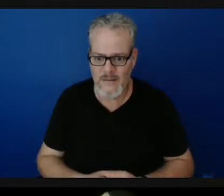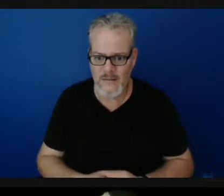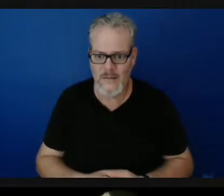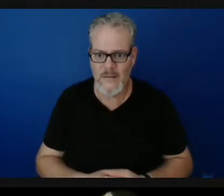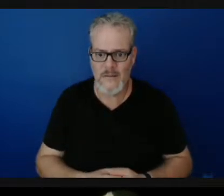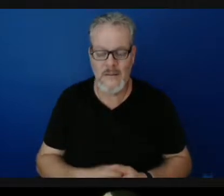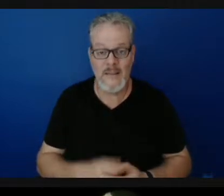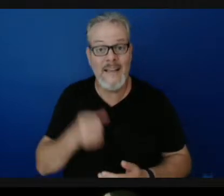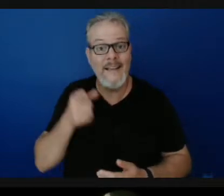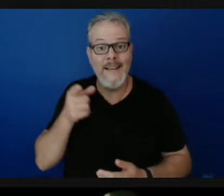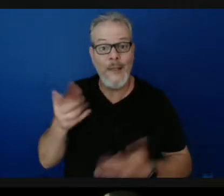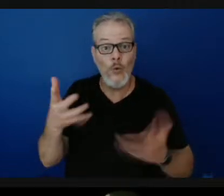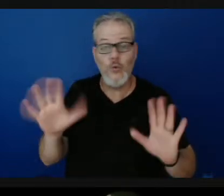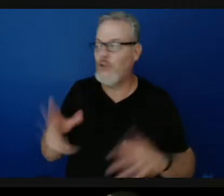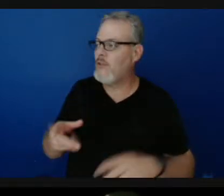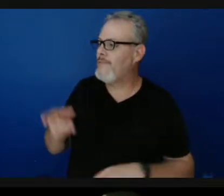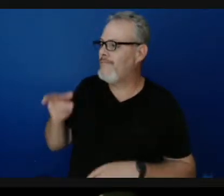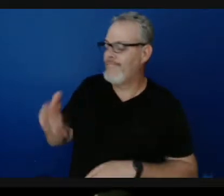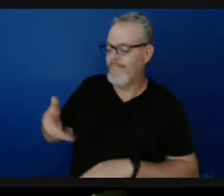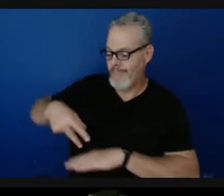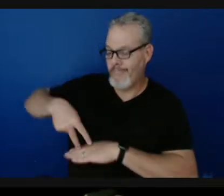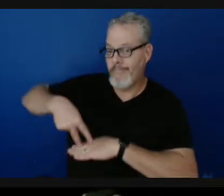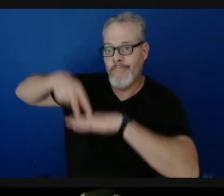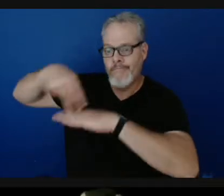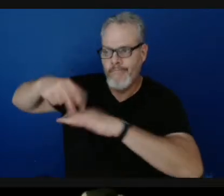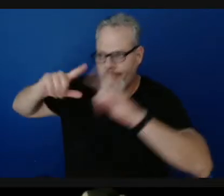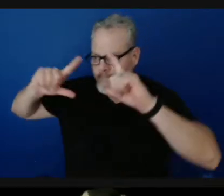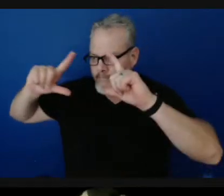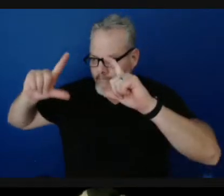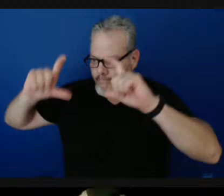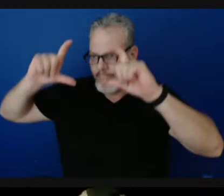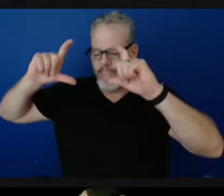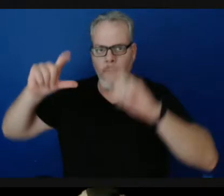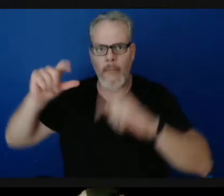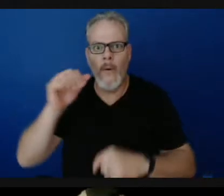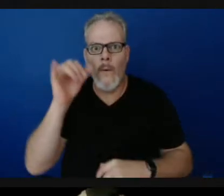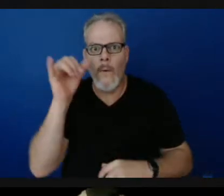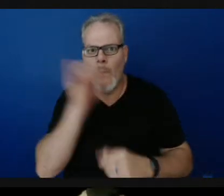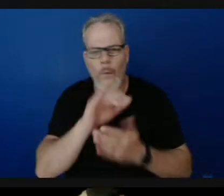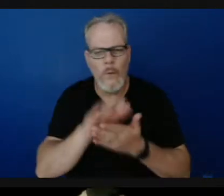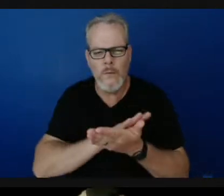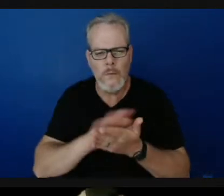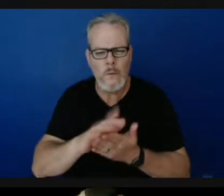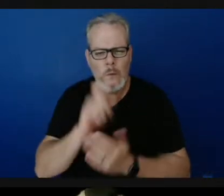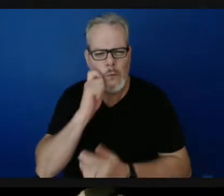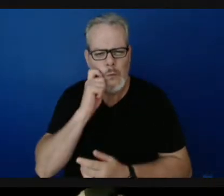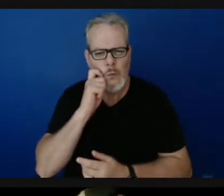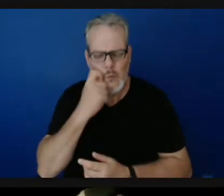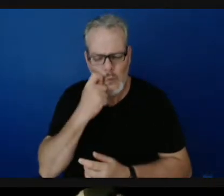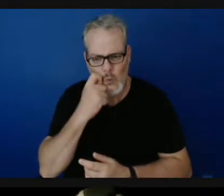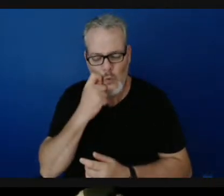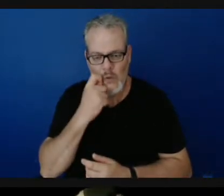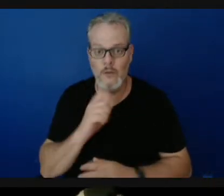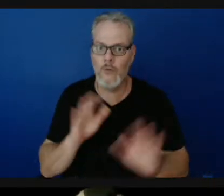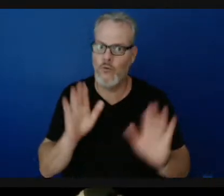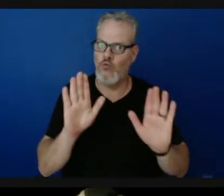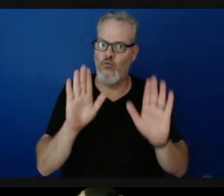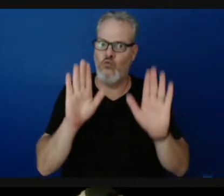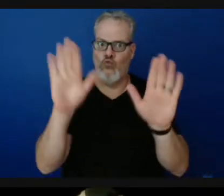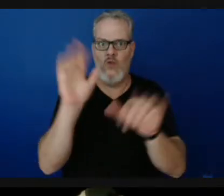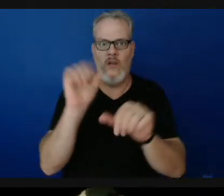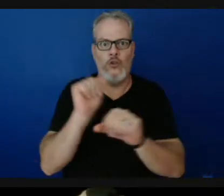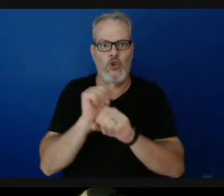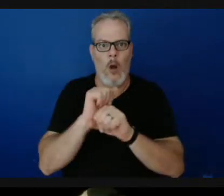there and just was able to get it. Pretty cool. And just great job by the majority of all